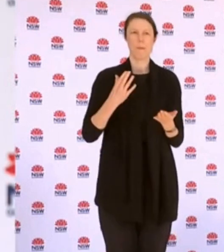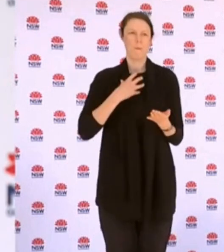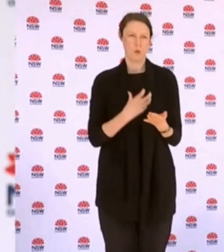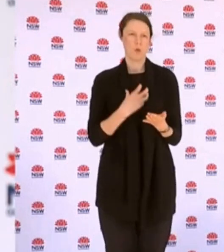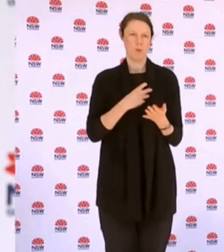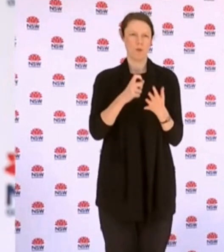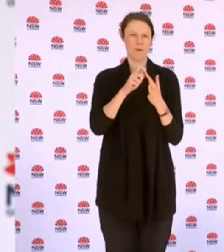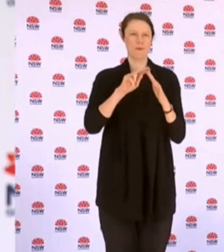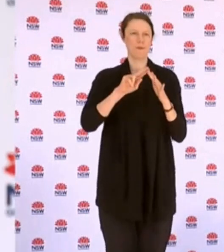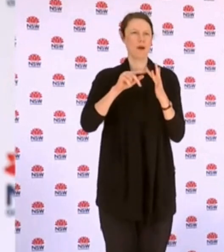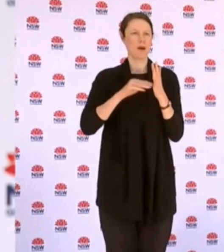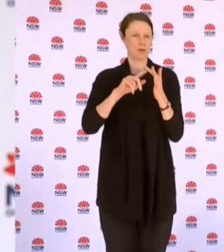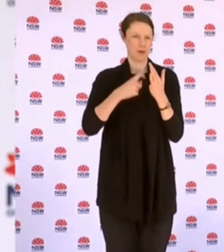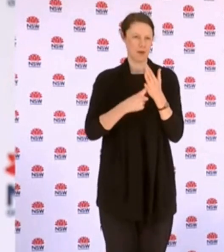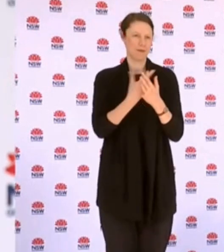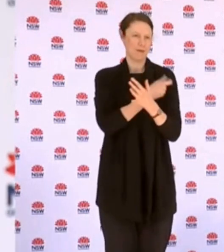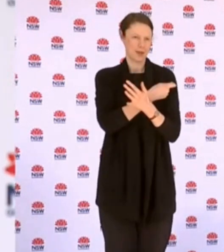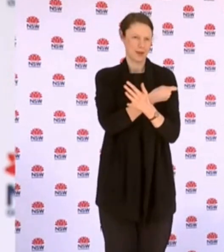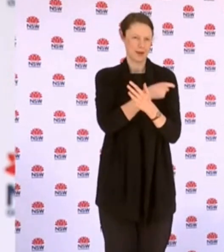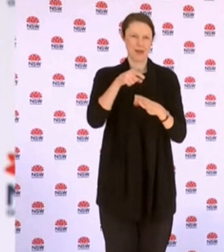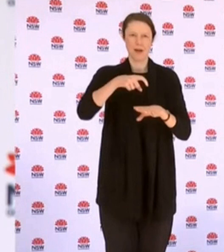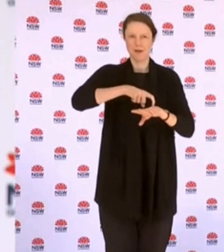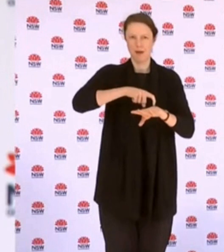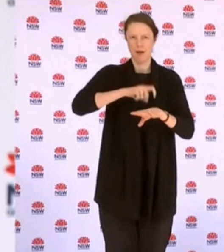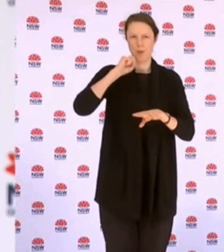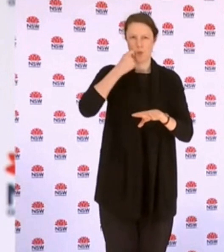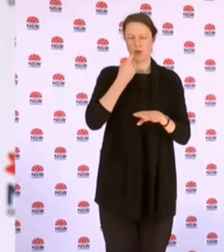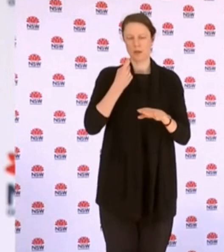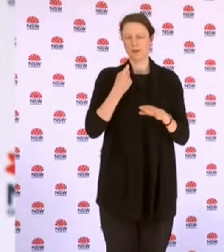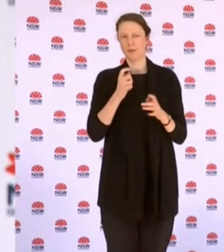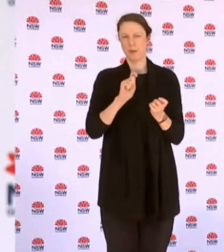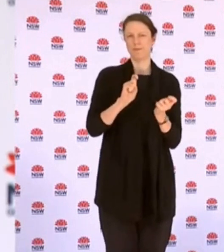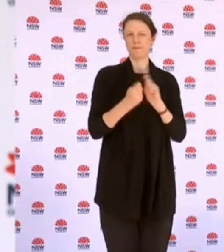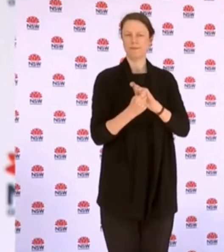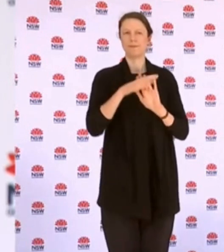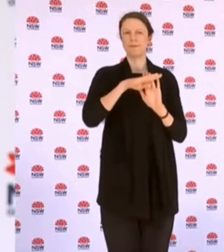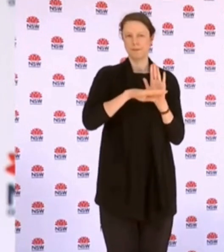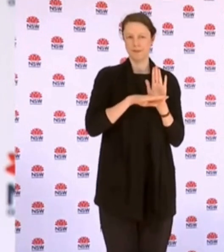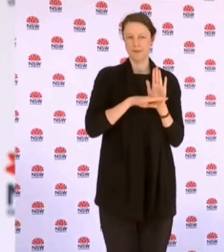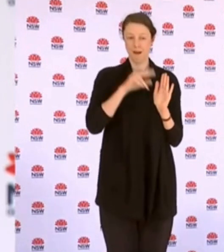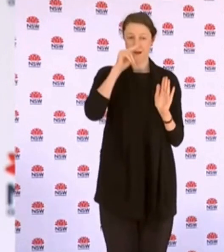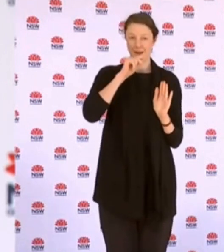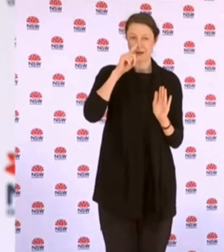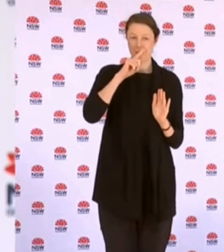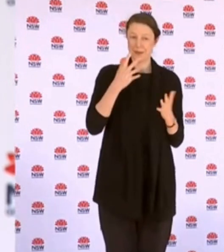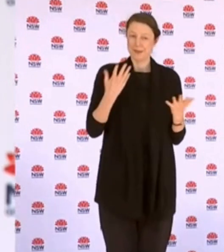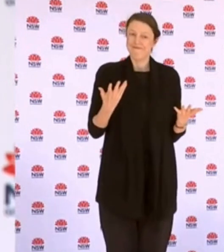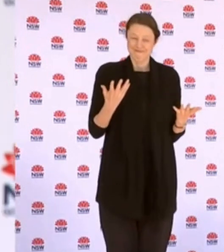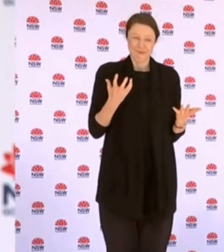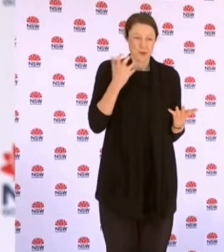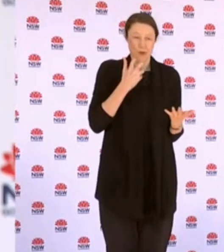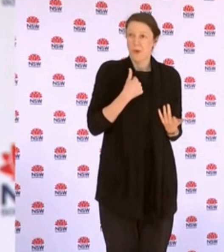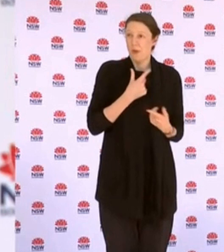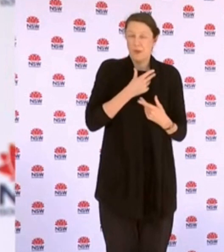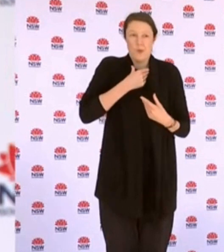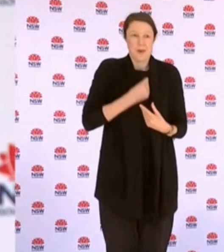be reviewing all of the circumstances. But can I say to those young people, again, we wish we had more vaccine because we would certainly